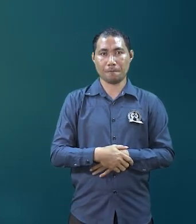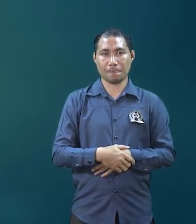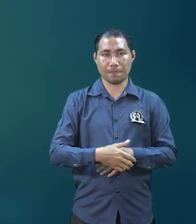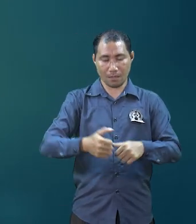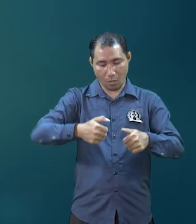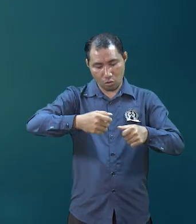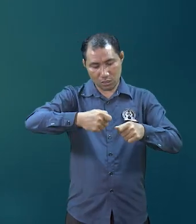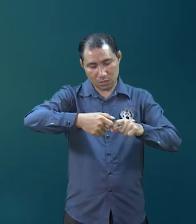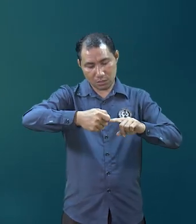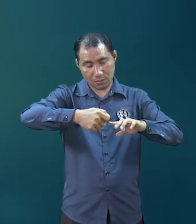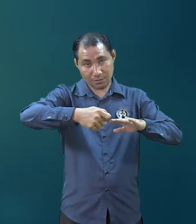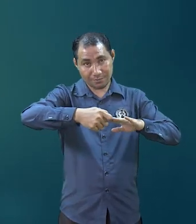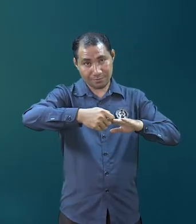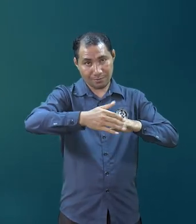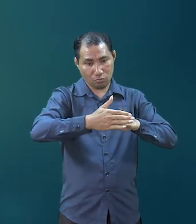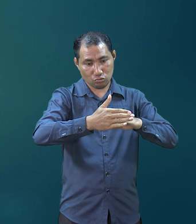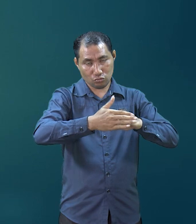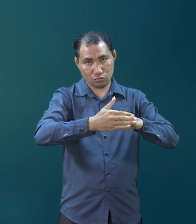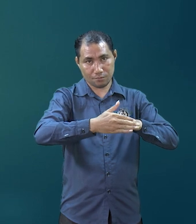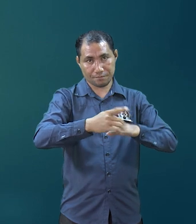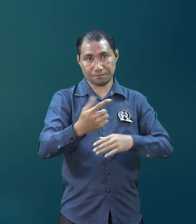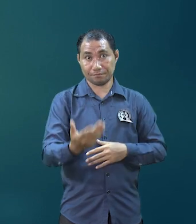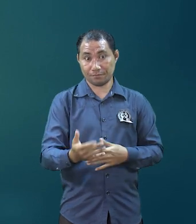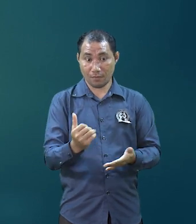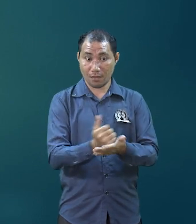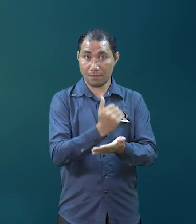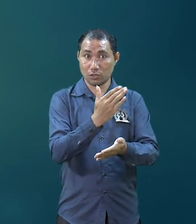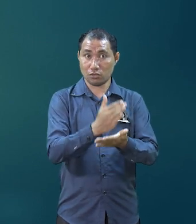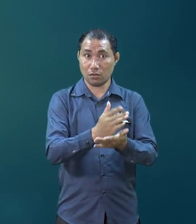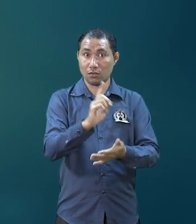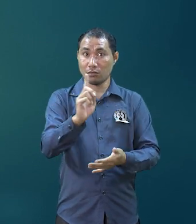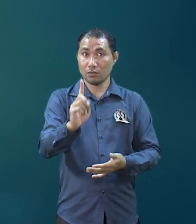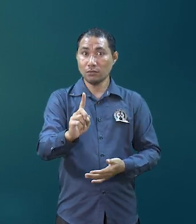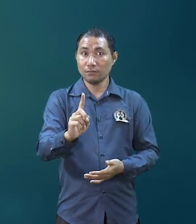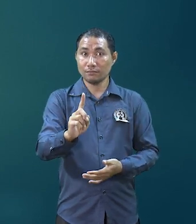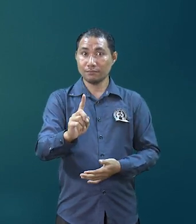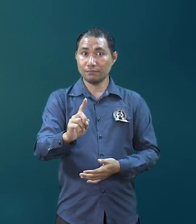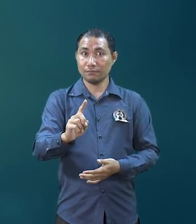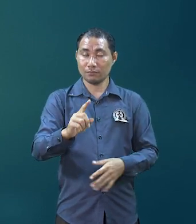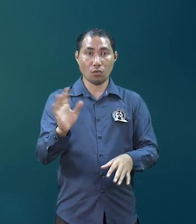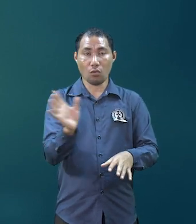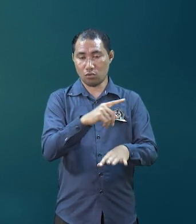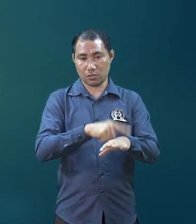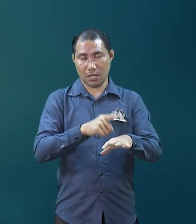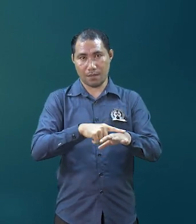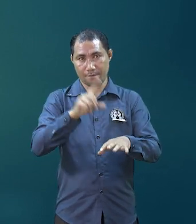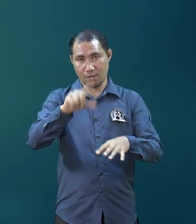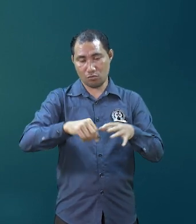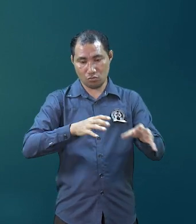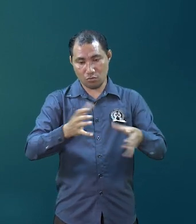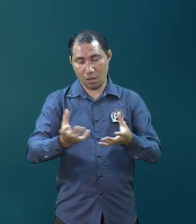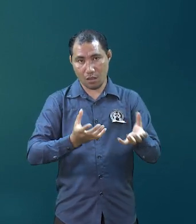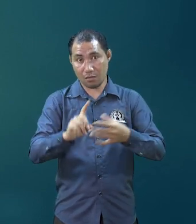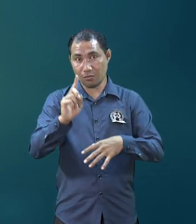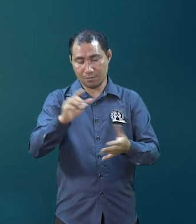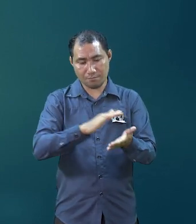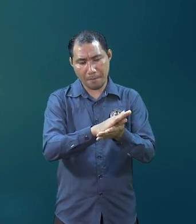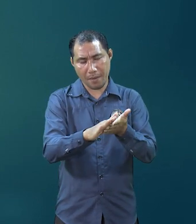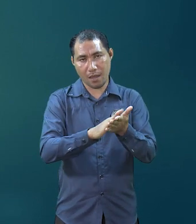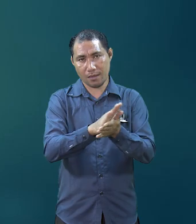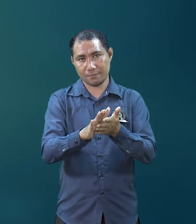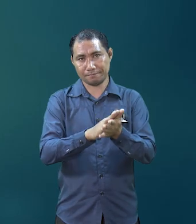te whapupu'u, ma ia mauti noe teimi umai whai e ngasi. O lo